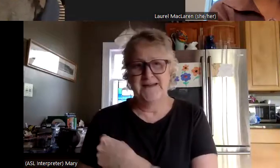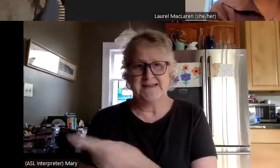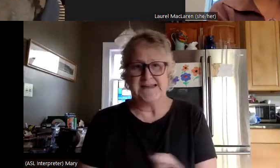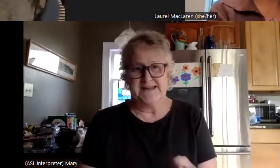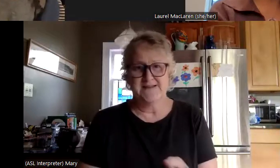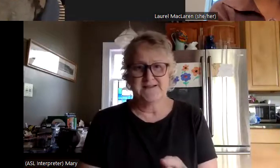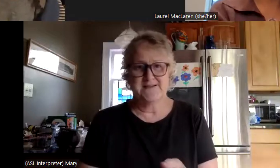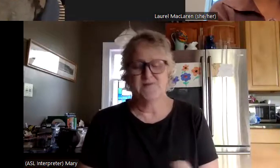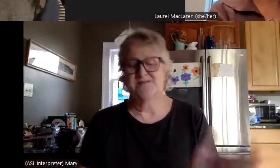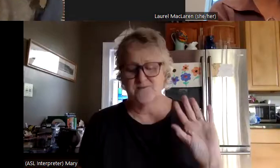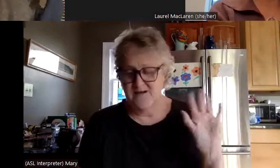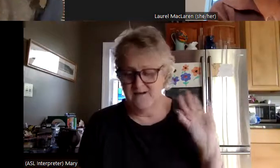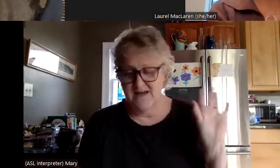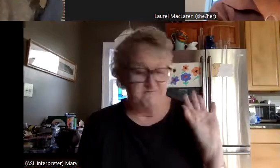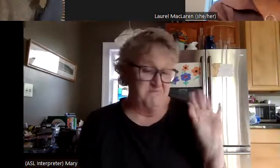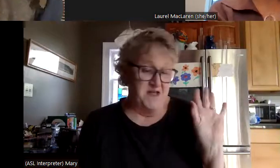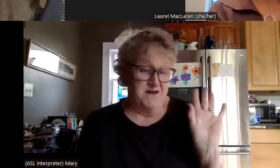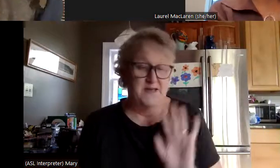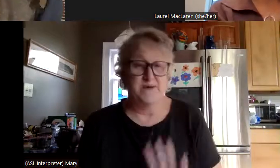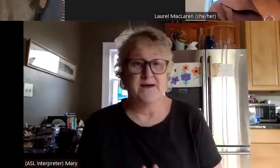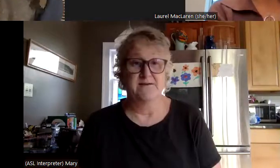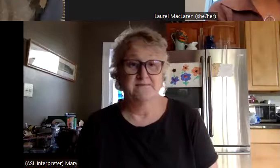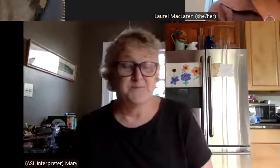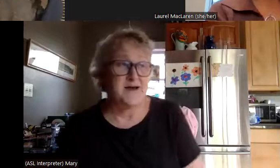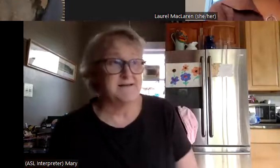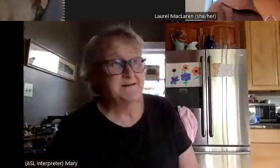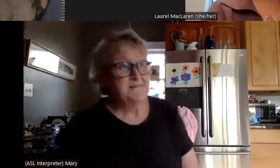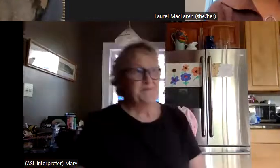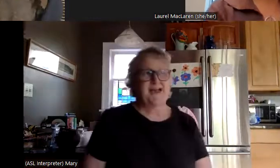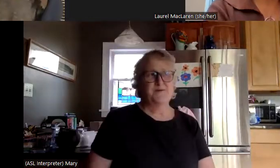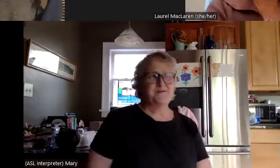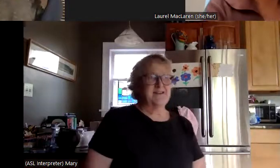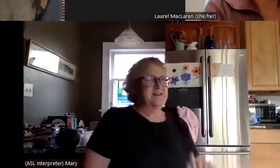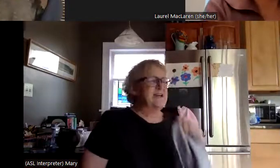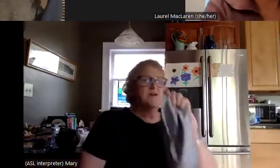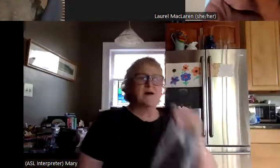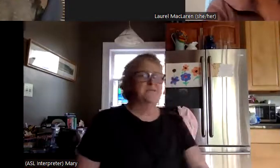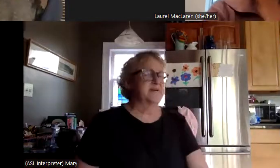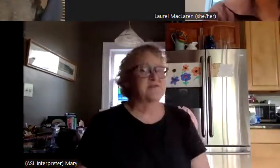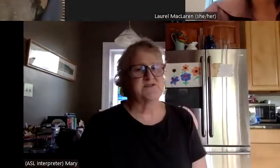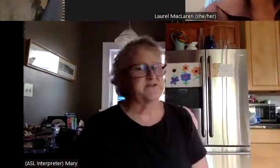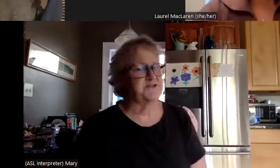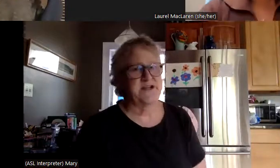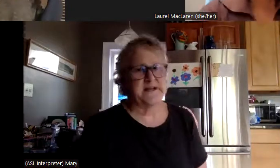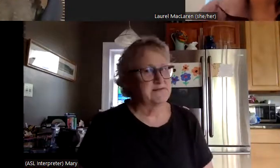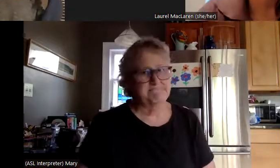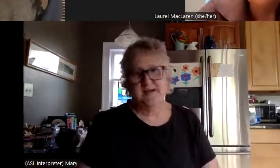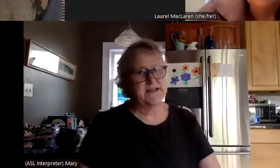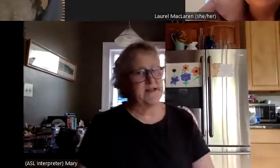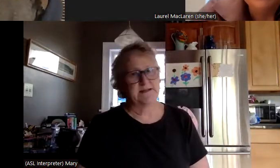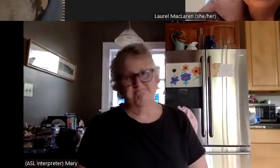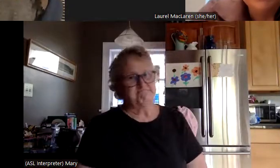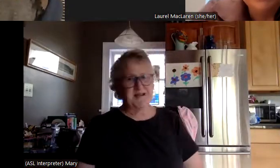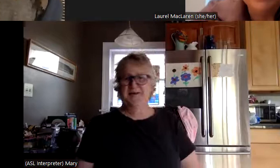couldn't feed it to the kids, which I'm not unhappy about. But Mhm. Abby was like, yeah, no, I'm a counselor in training.